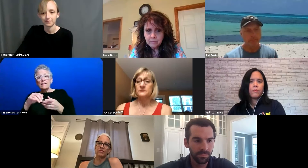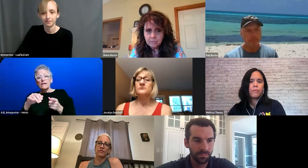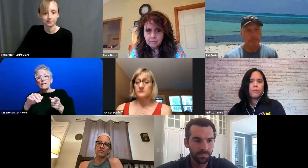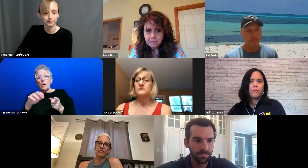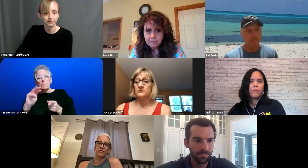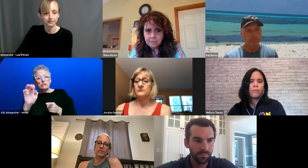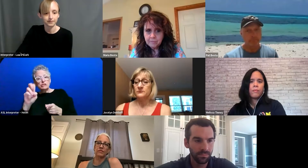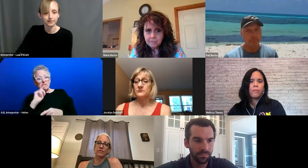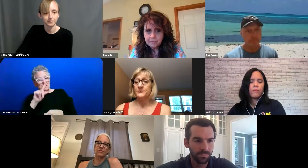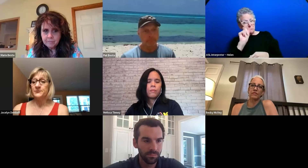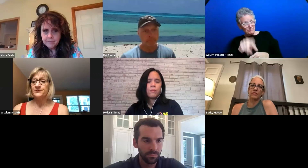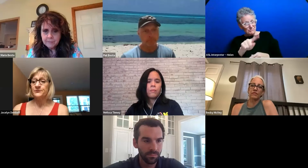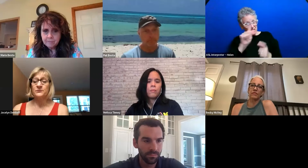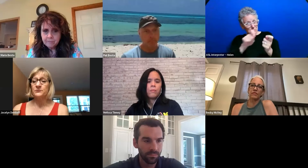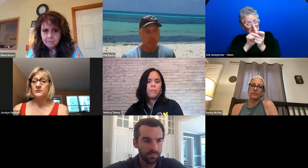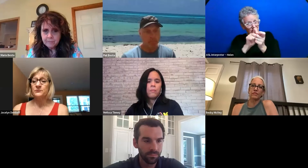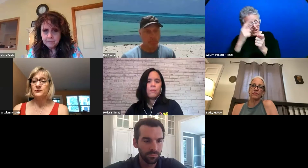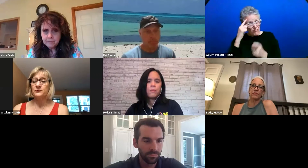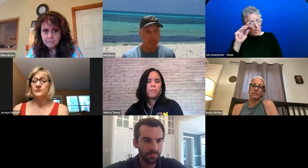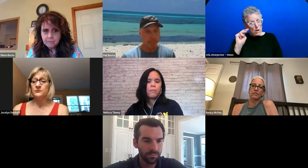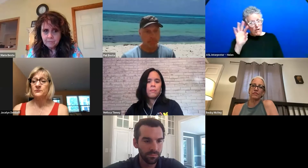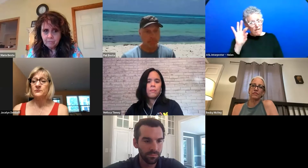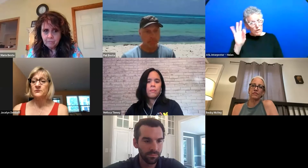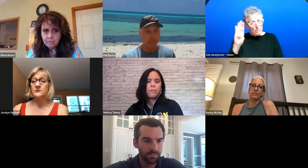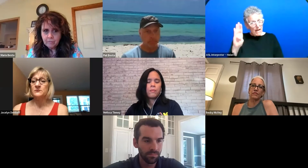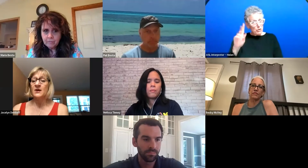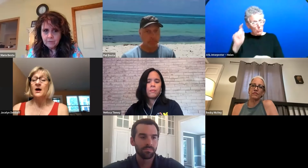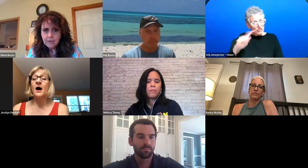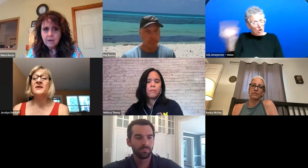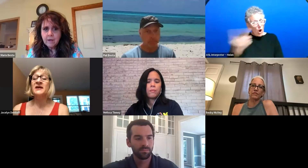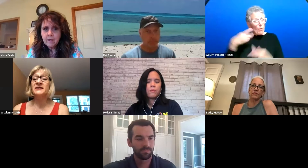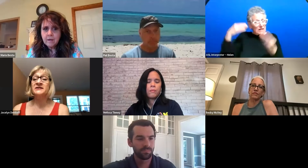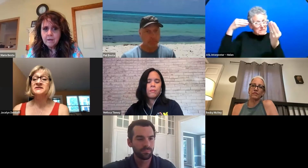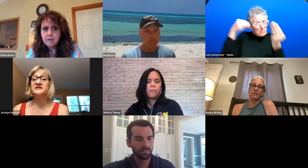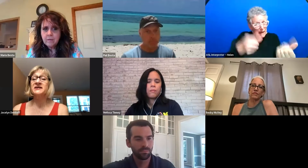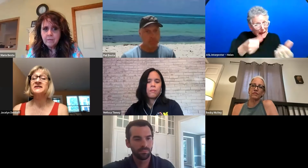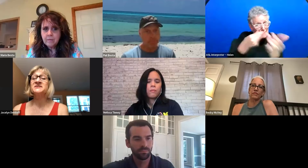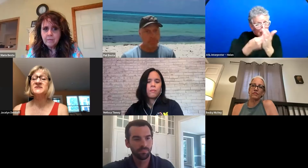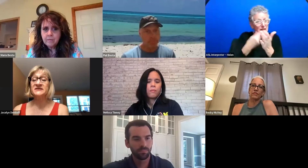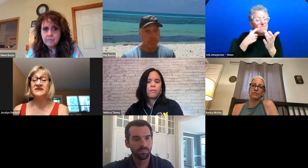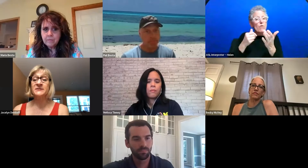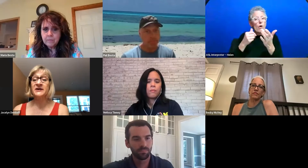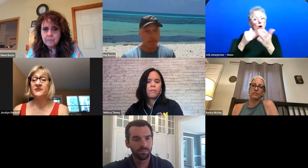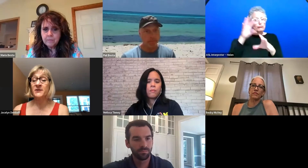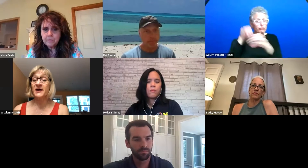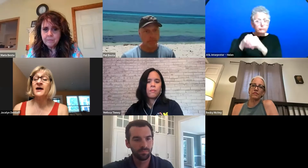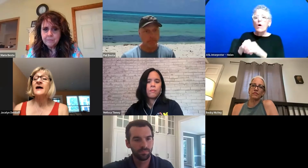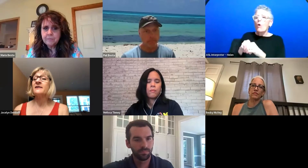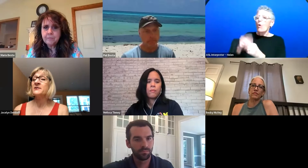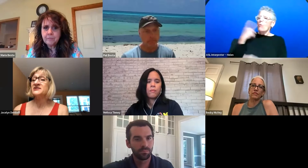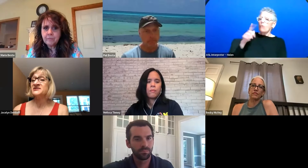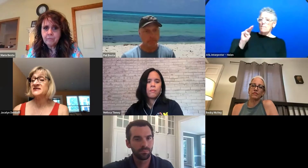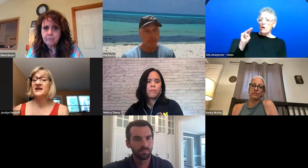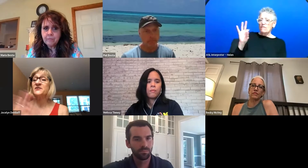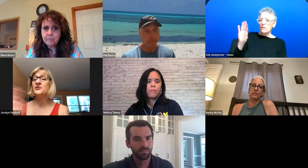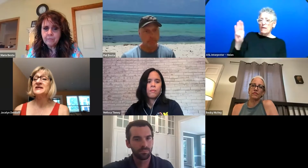always that you have to pay money to try or participate in some of It is specific to Mary Free Bed. And let